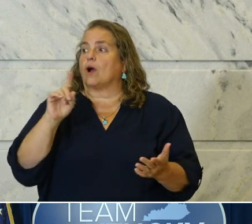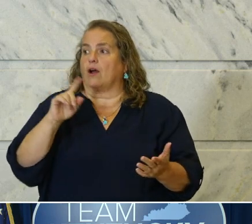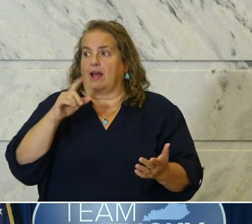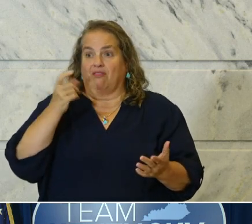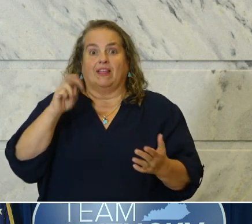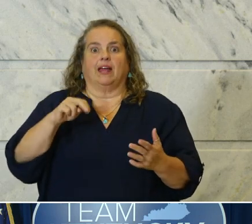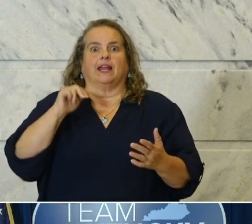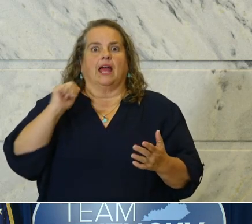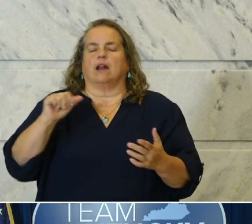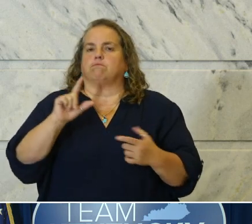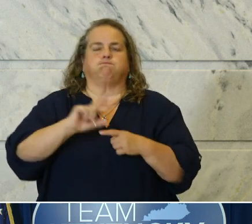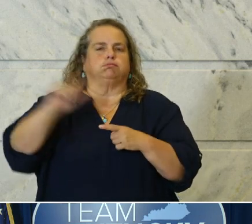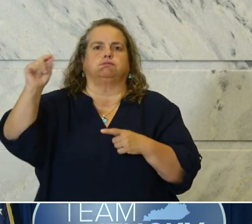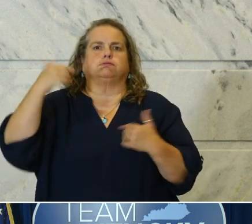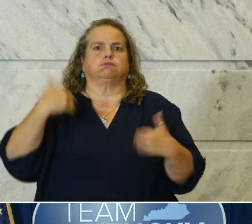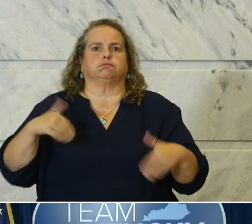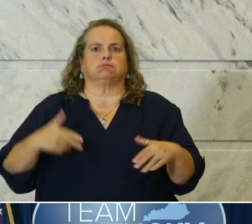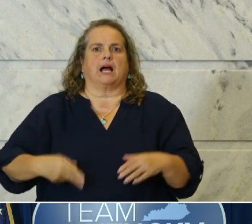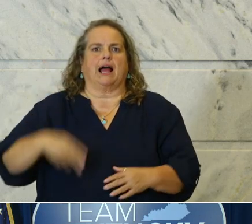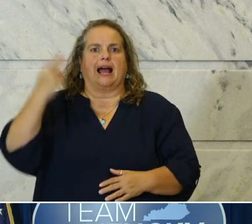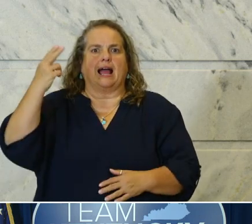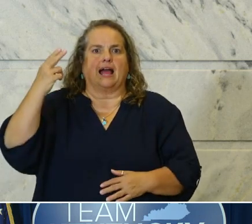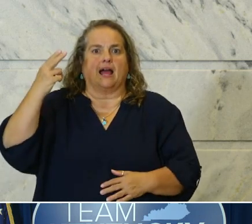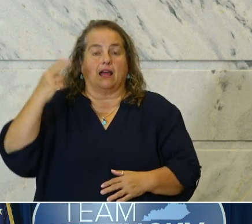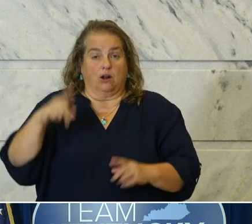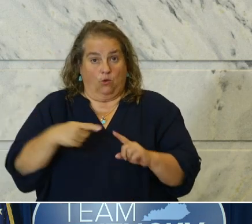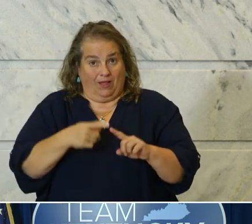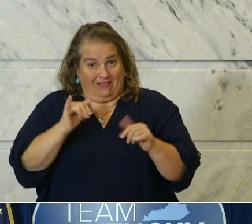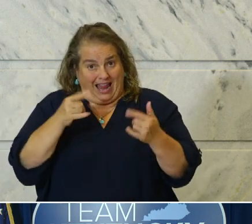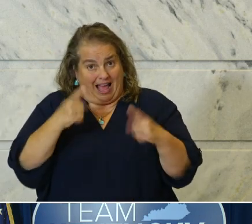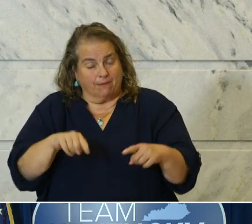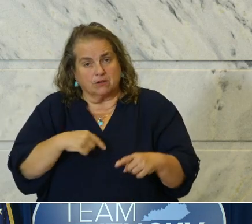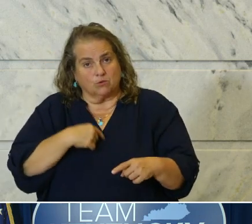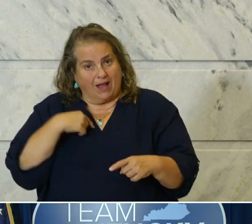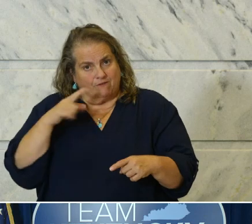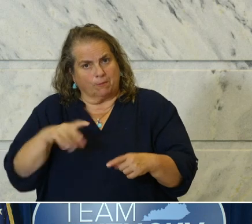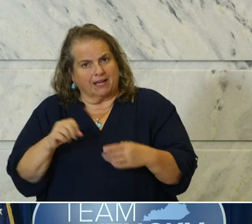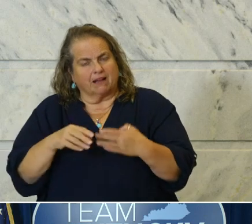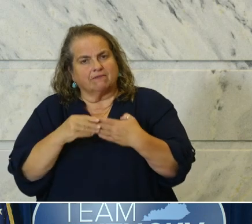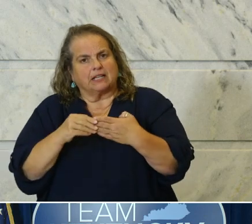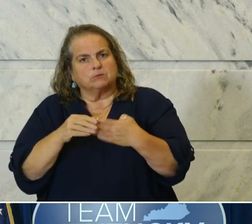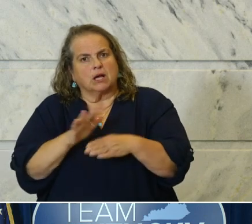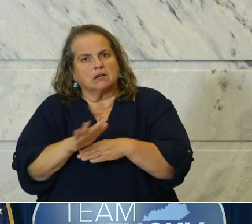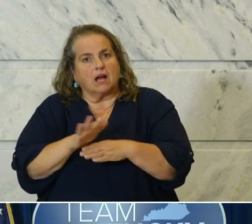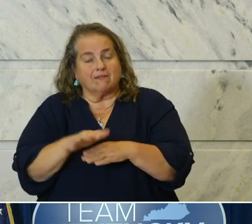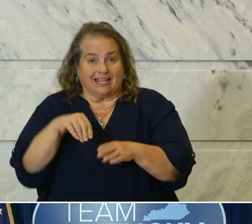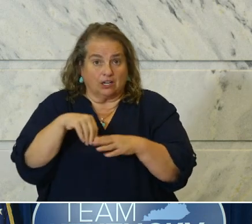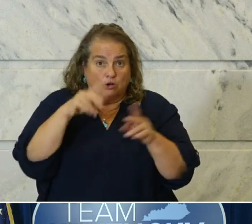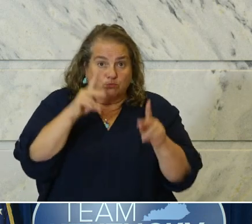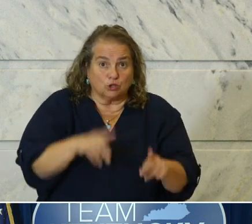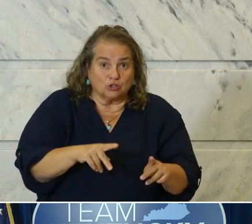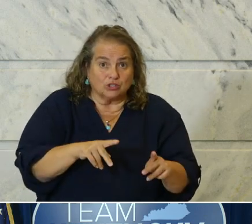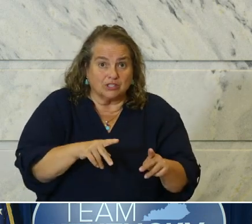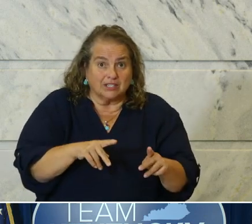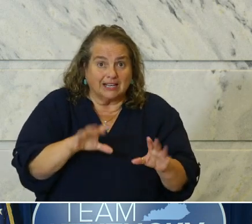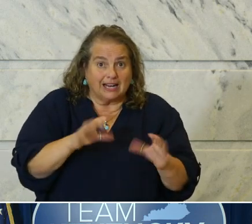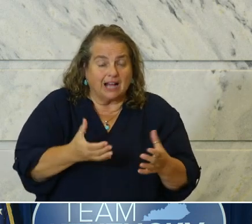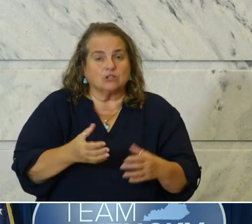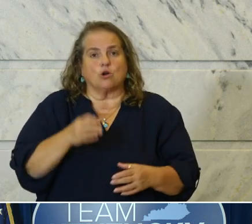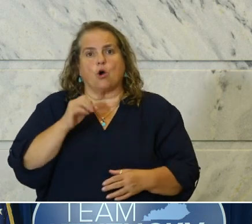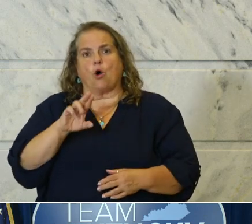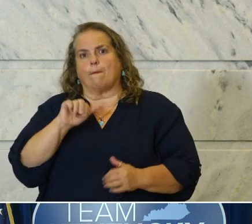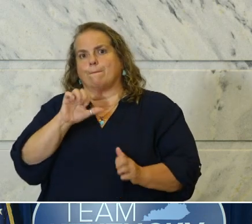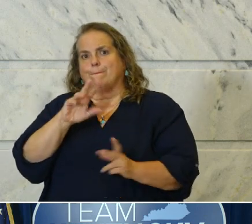off. And when that happens, we got to be flexible enough to, whether it's in-person learning, to going to